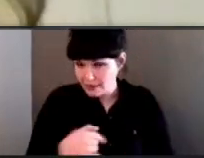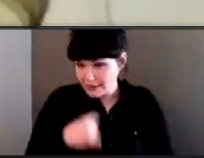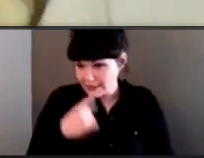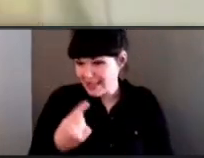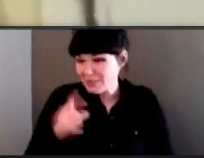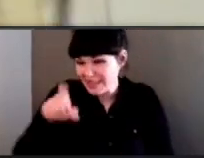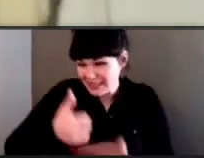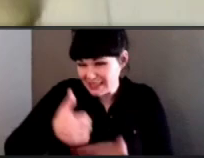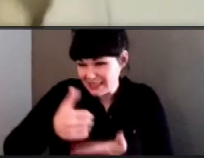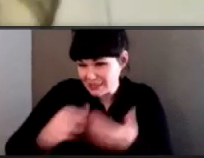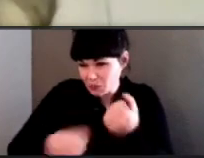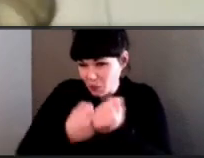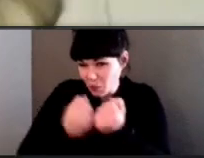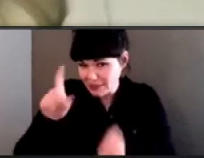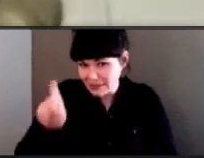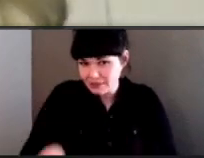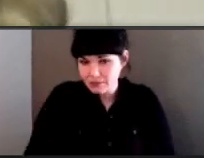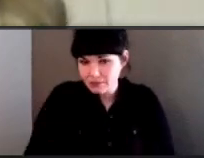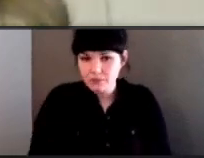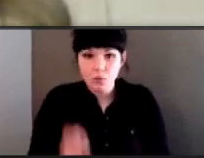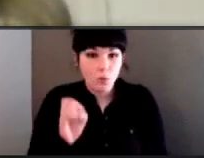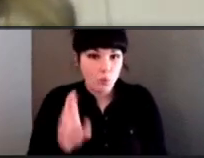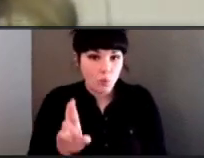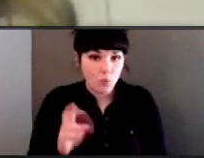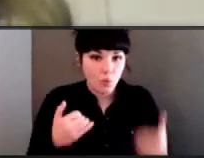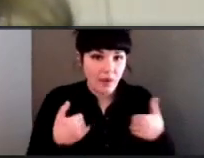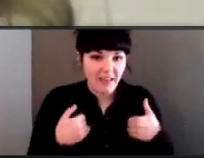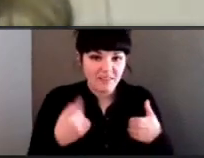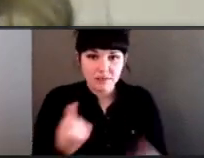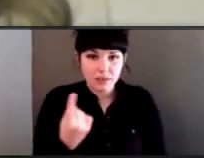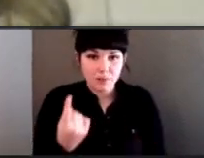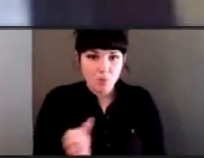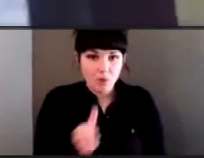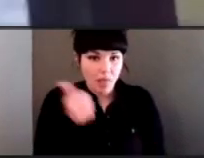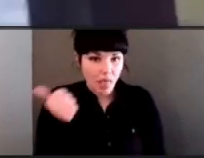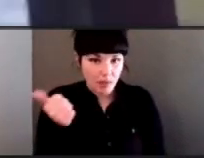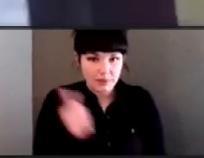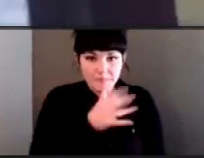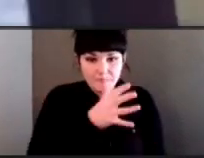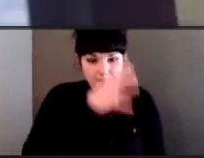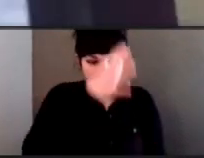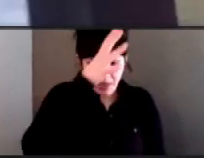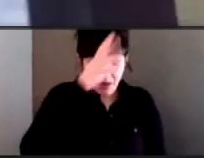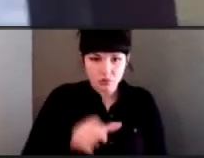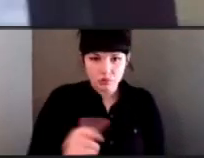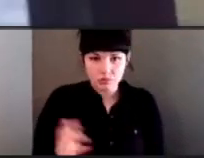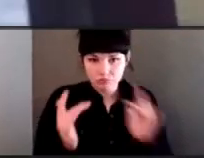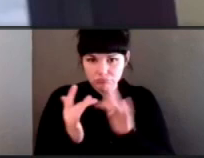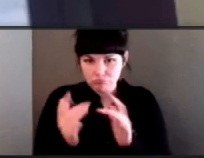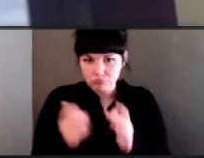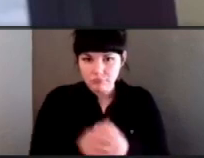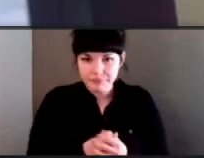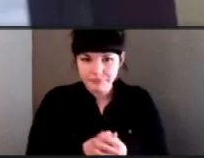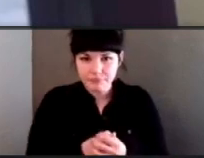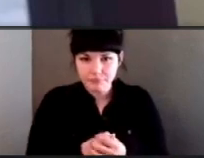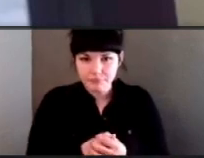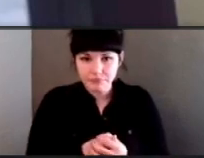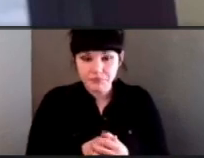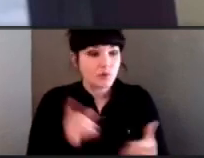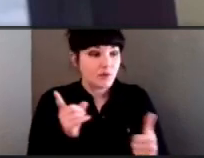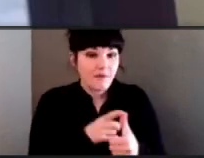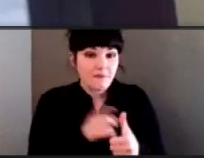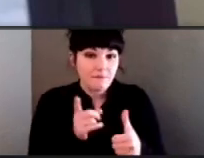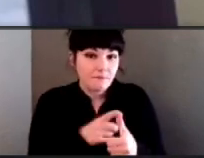Or is there someone else that a parent should reach out to? They should always start with their school. We'd encourage them to start with your